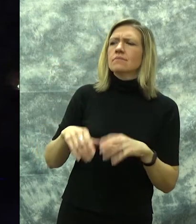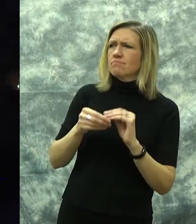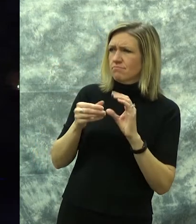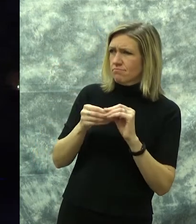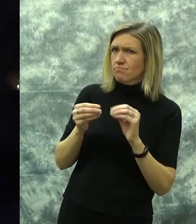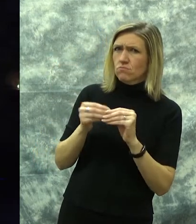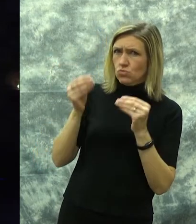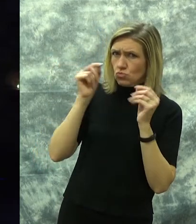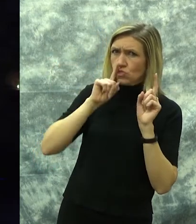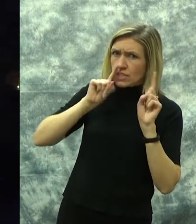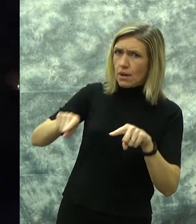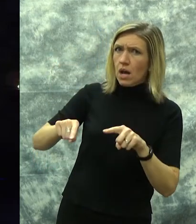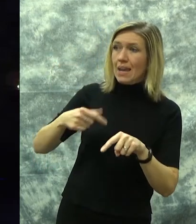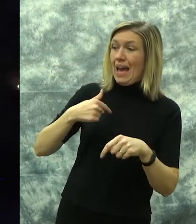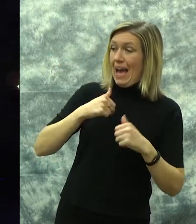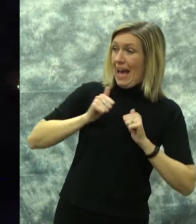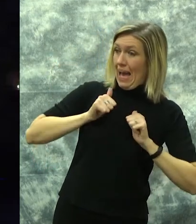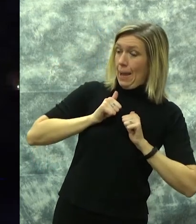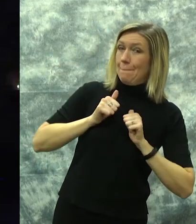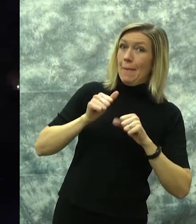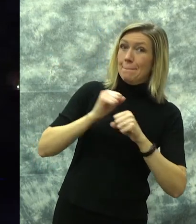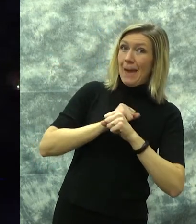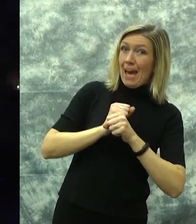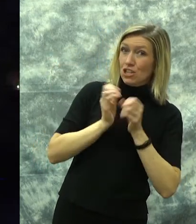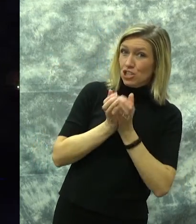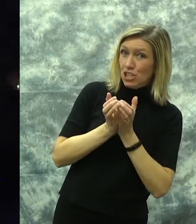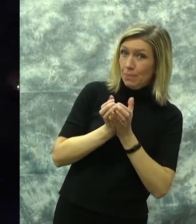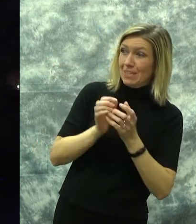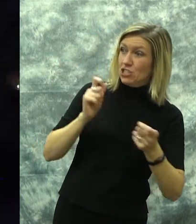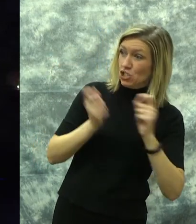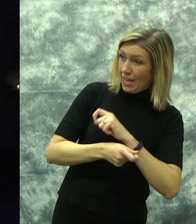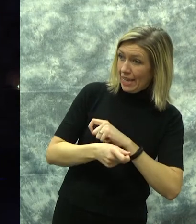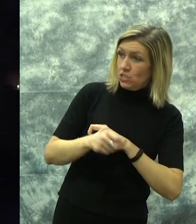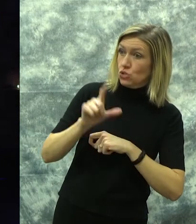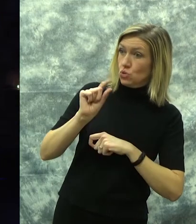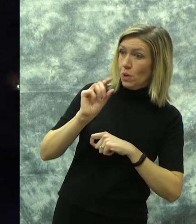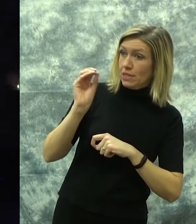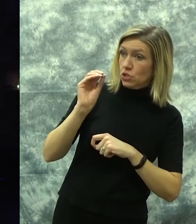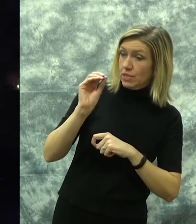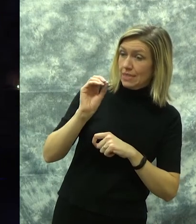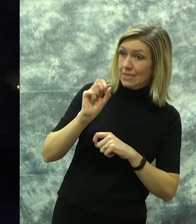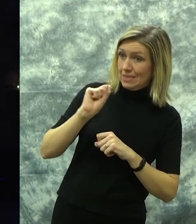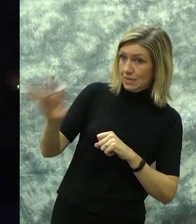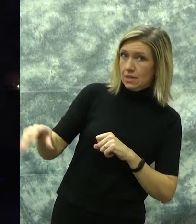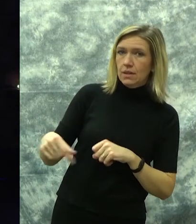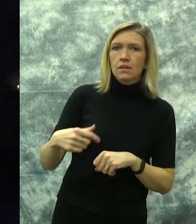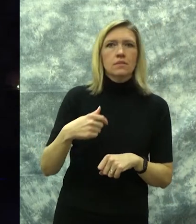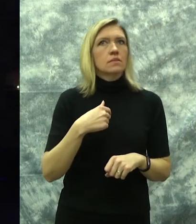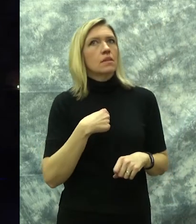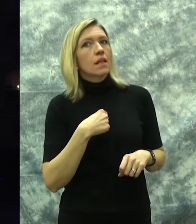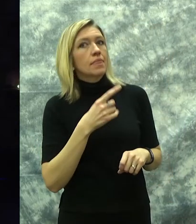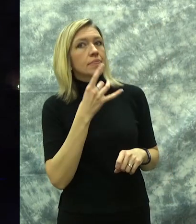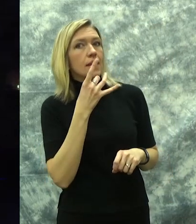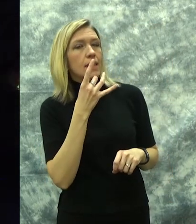change course 20 degrees. To which came back the flashing light, I'm a lighthouse.